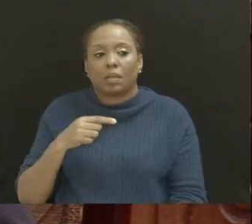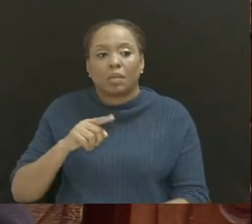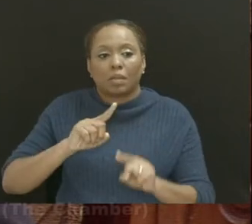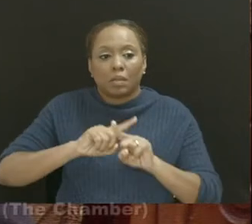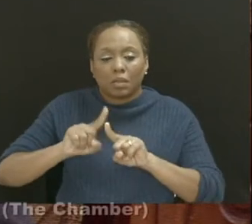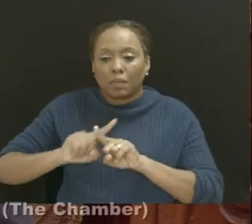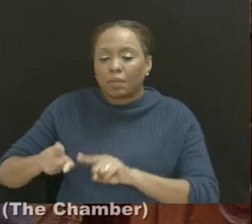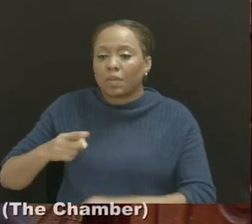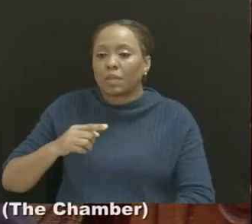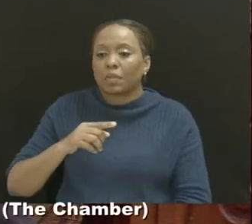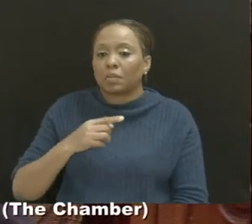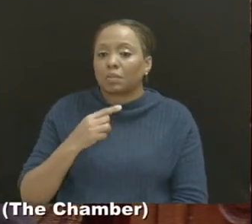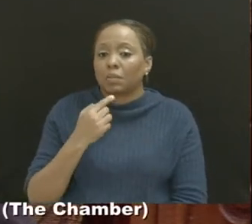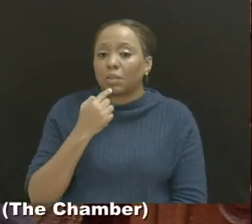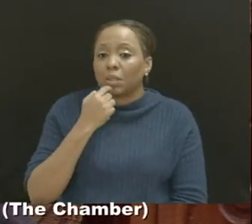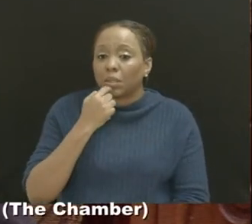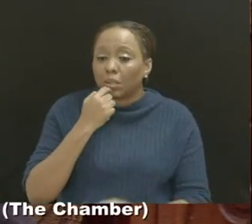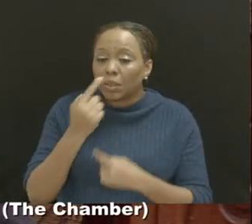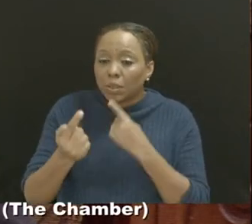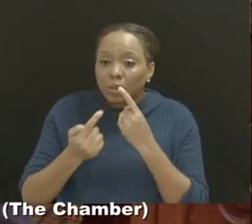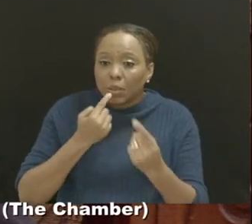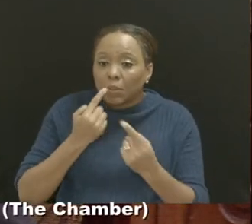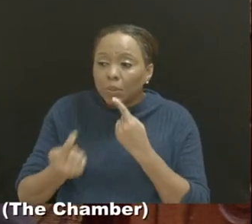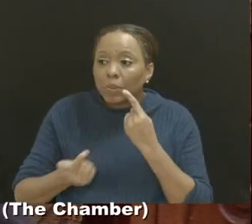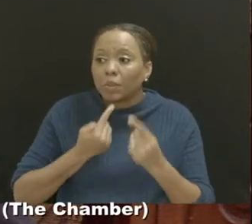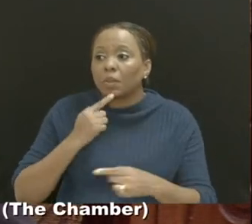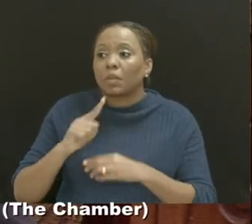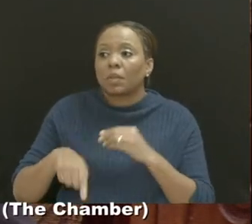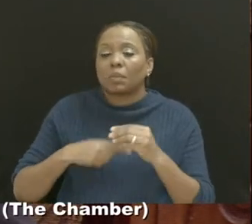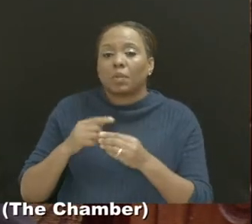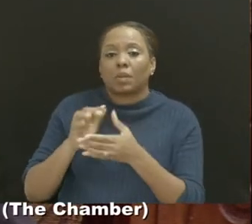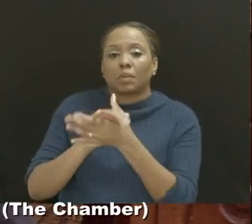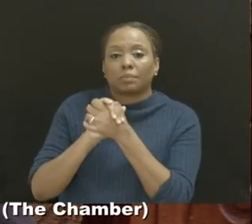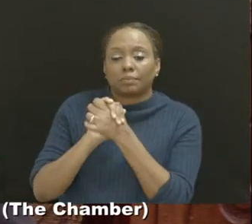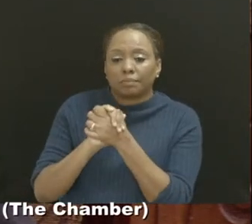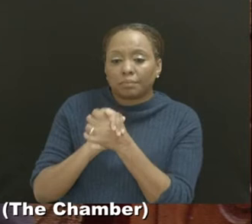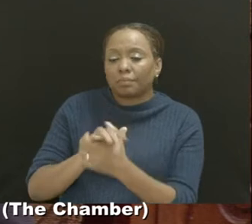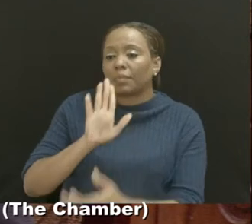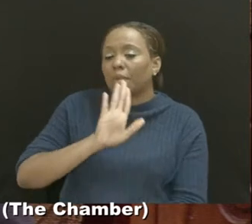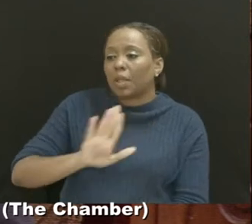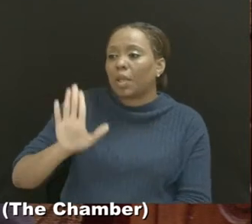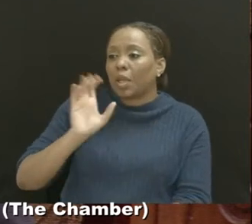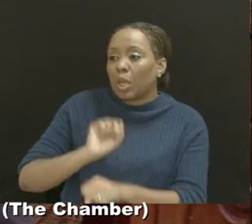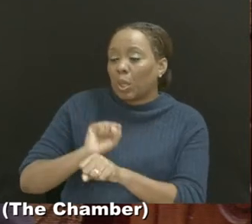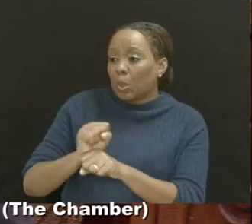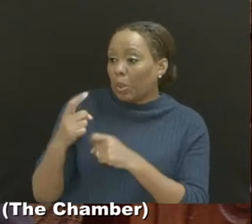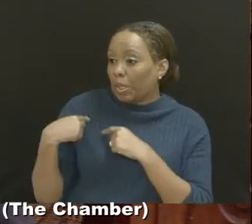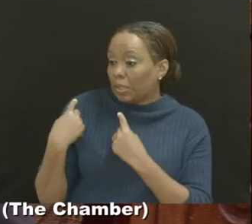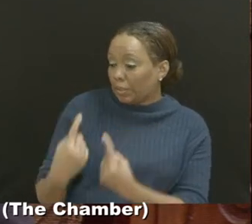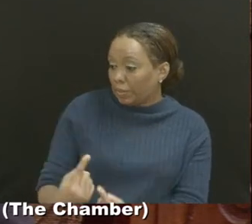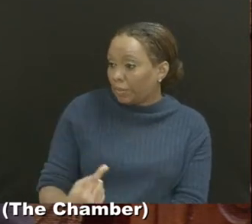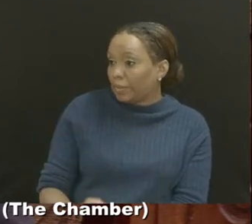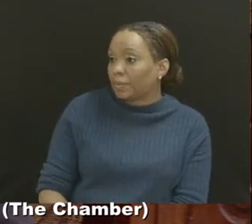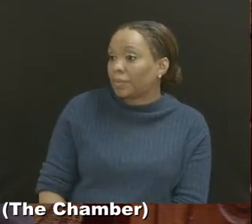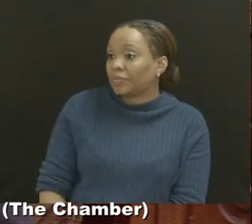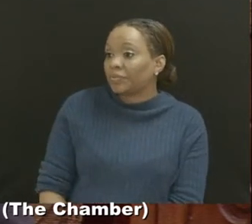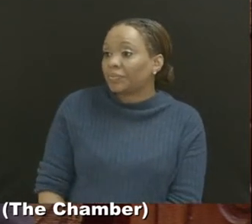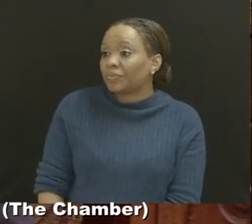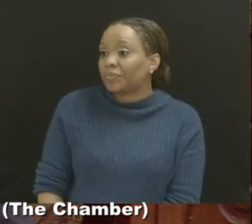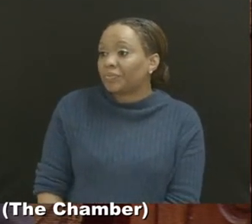colleagues expressing admiration for the work that you have done.